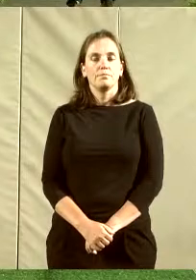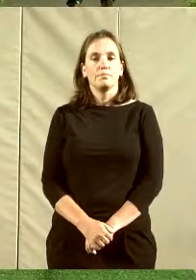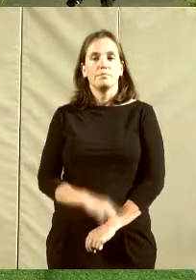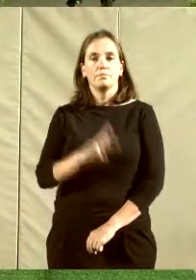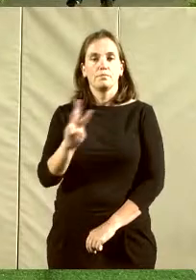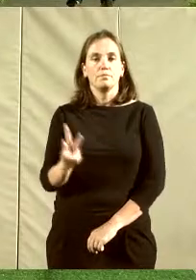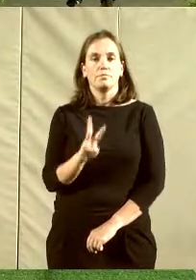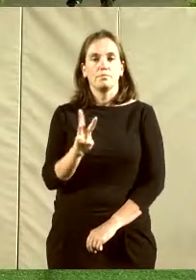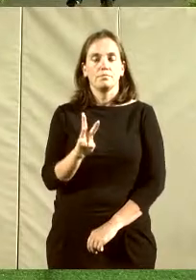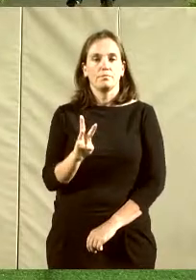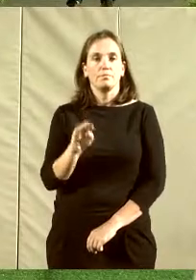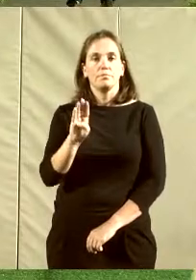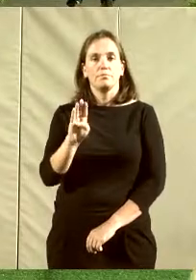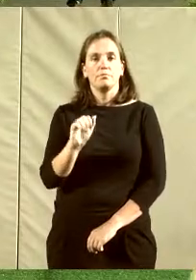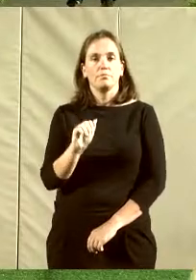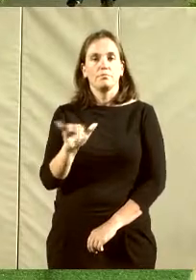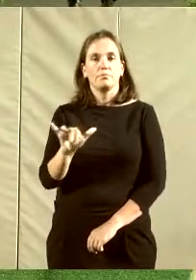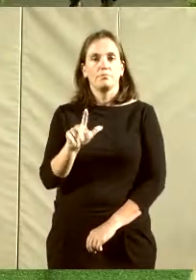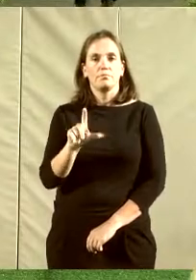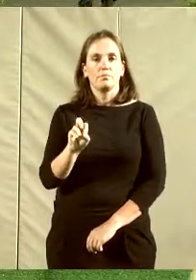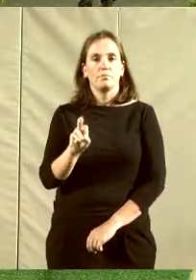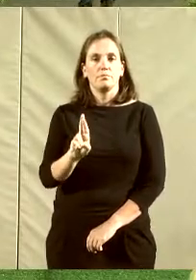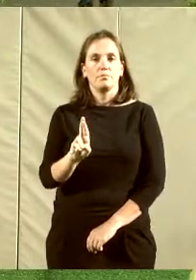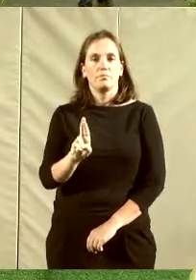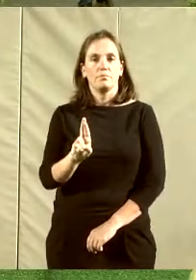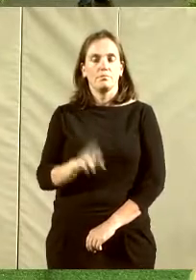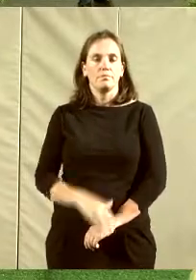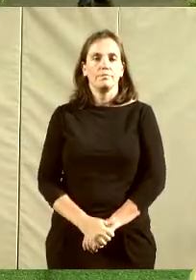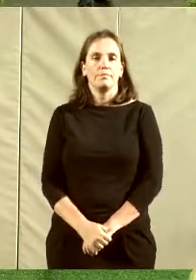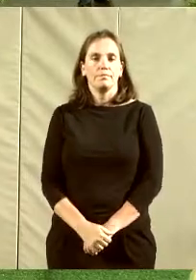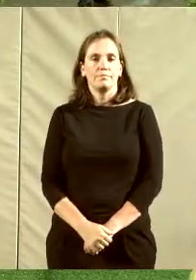Walker Dane Baylor.